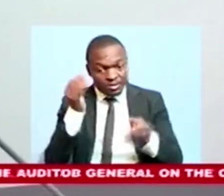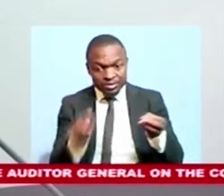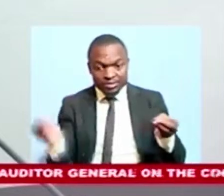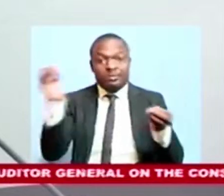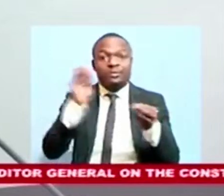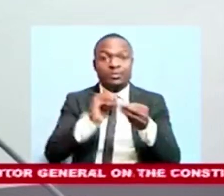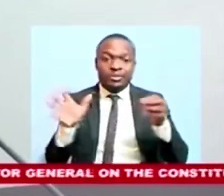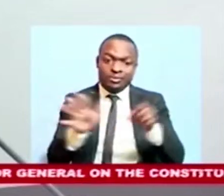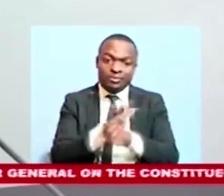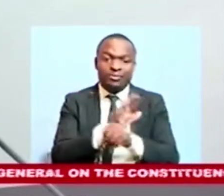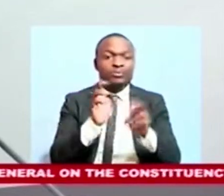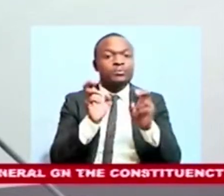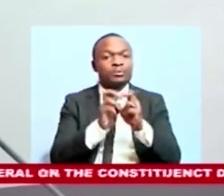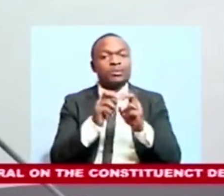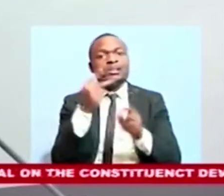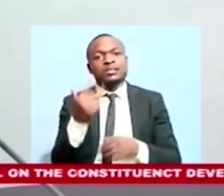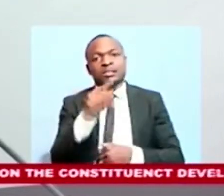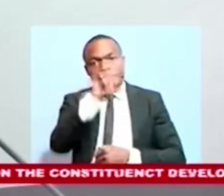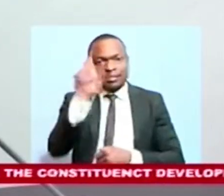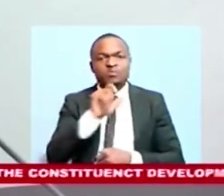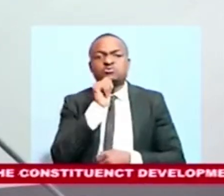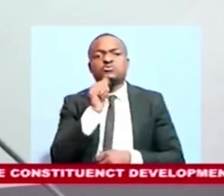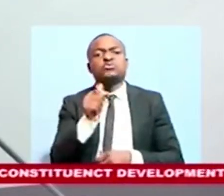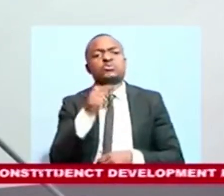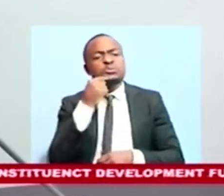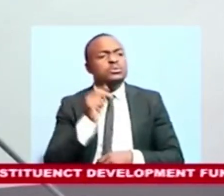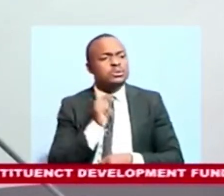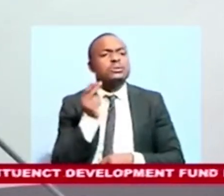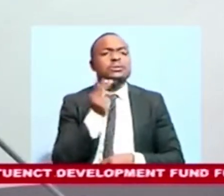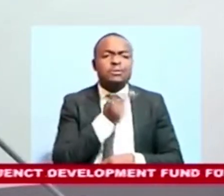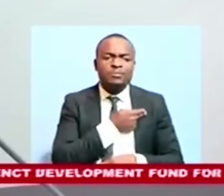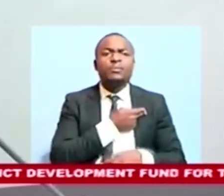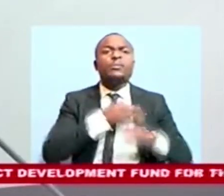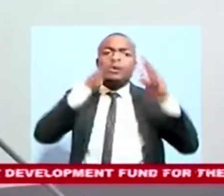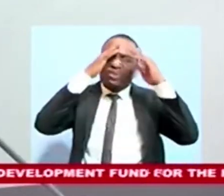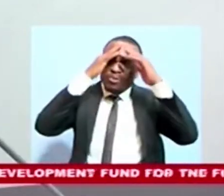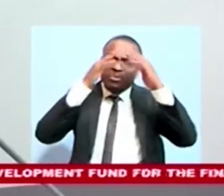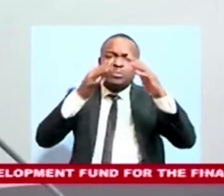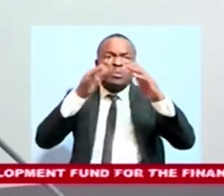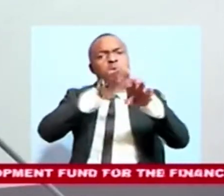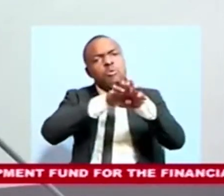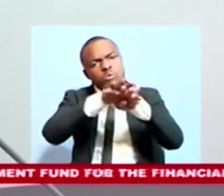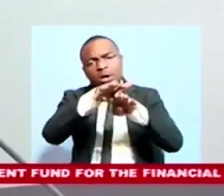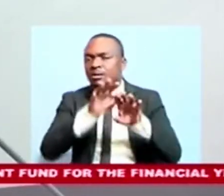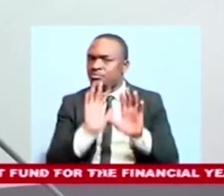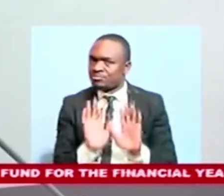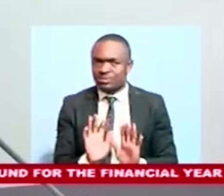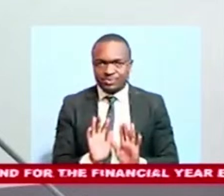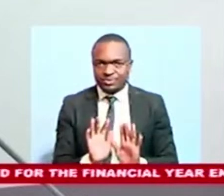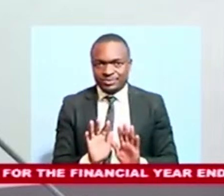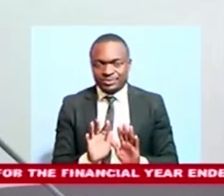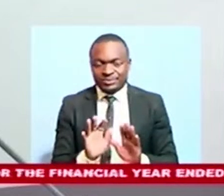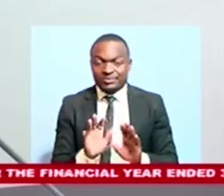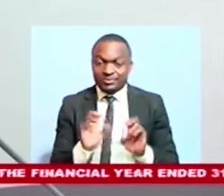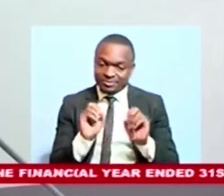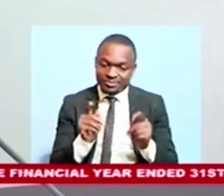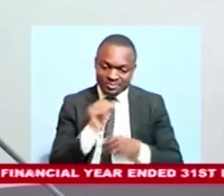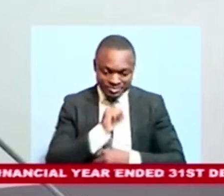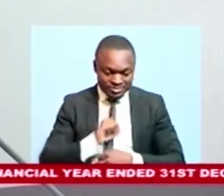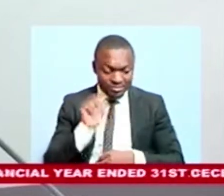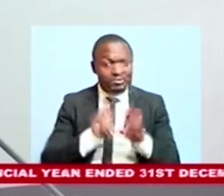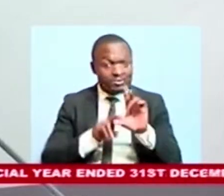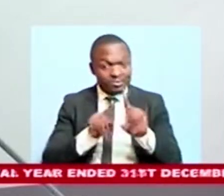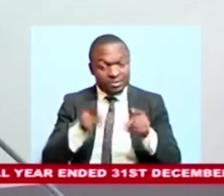full contract? All those 3. Don't tell us about spider trusses and all those things. Okay, Chair. Sorry about that. Give